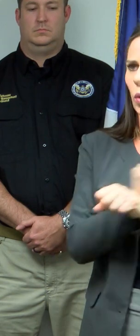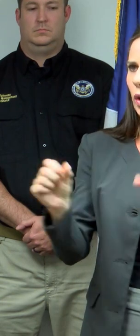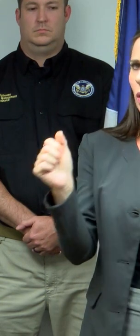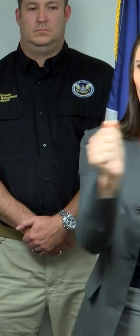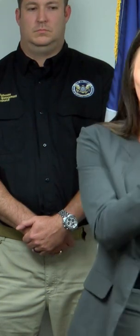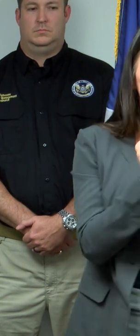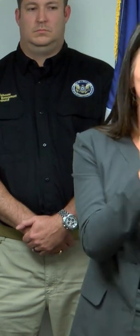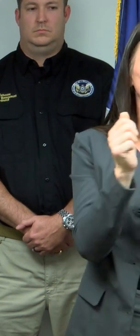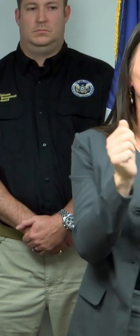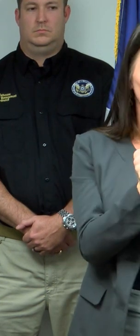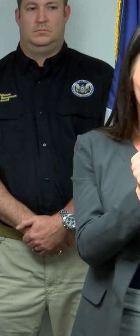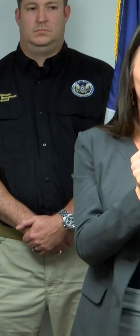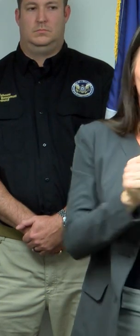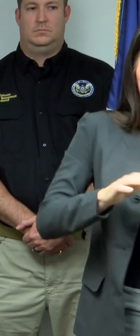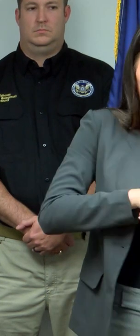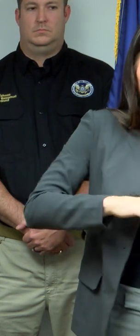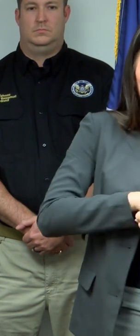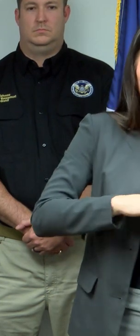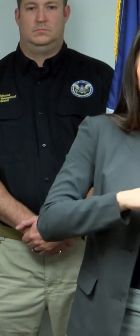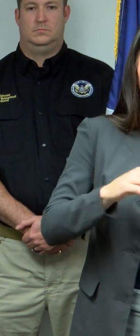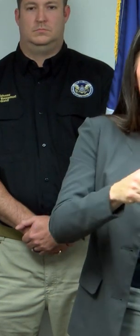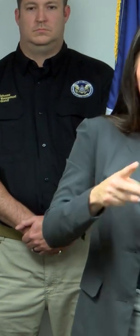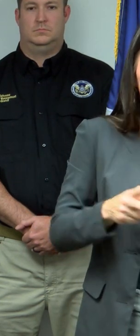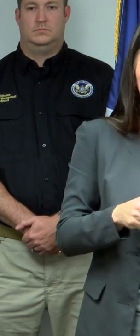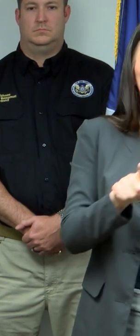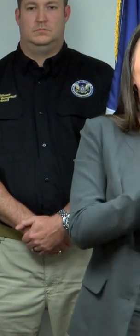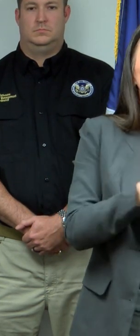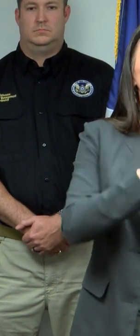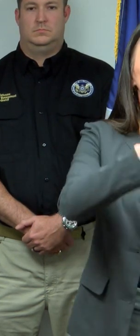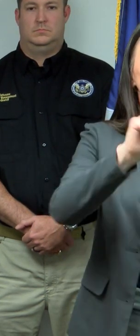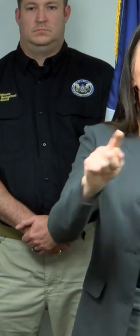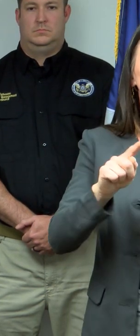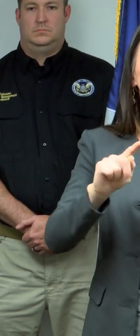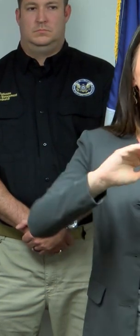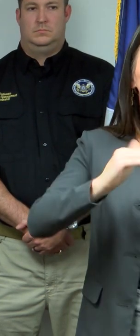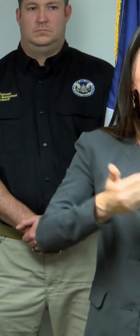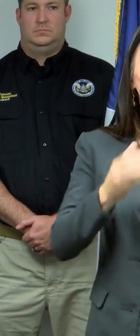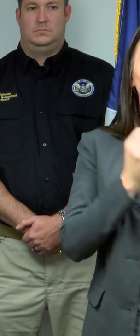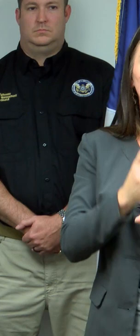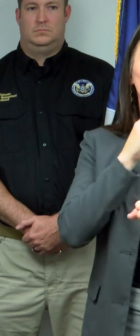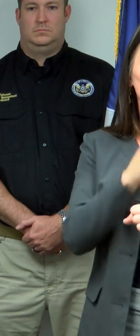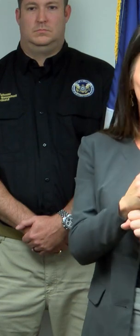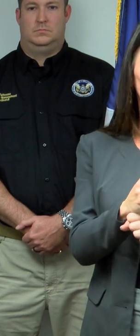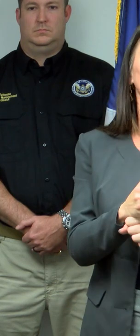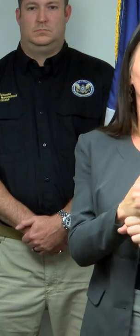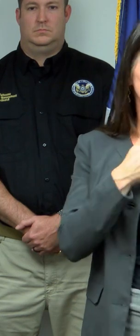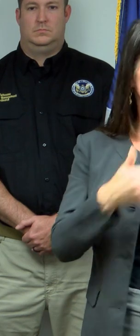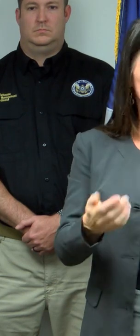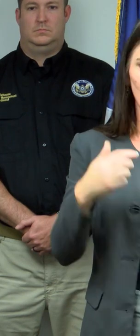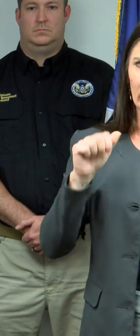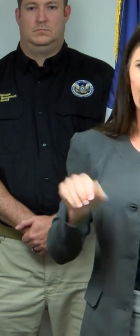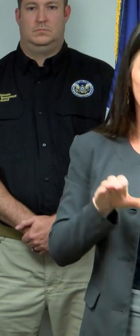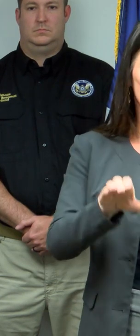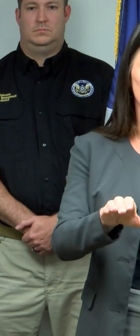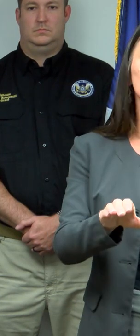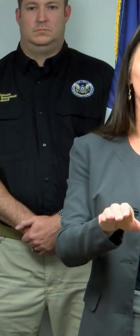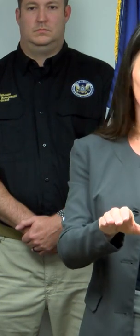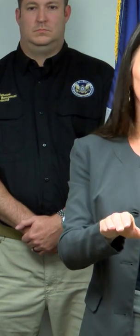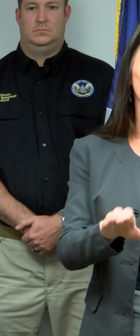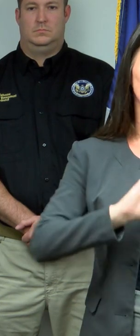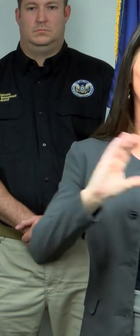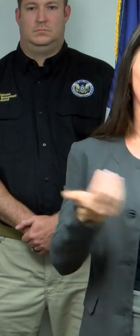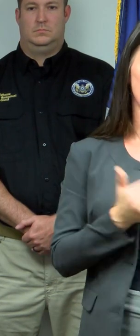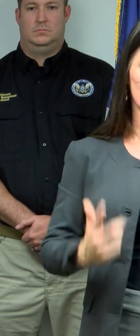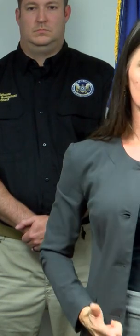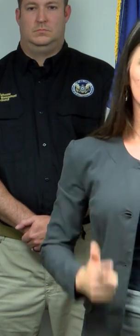closely with all local jurisdiction and communities to make sure whatever we can do to make our residents' lives